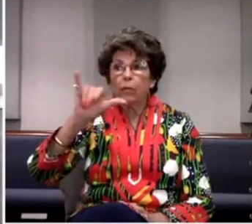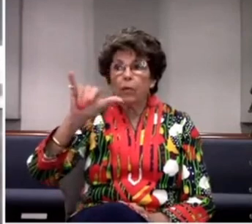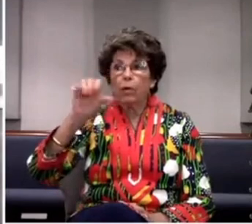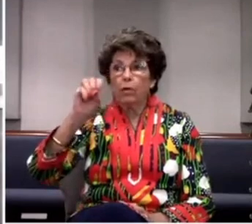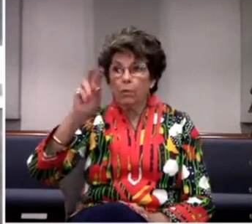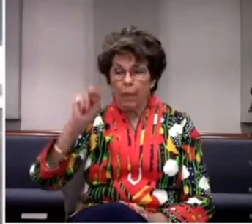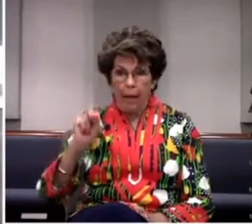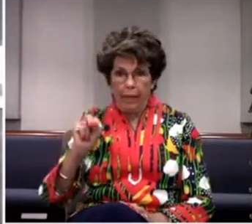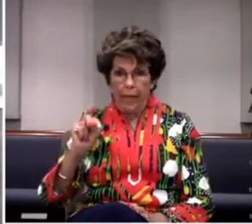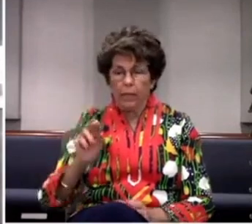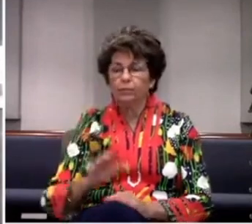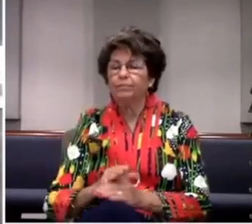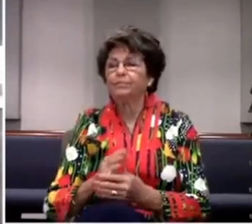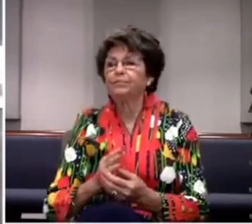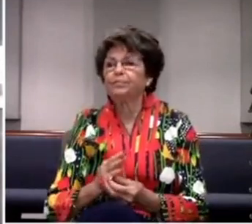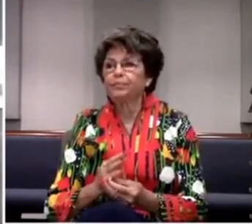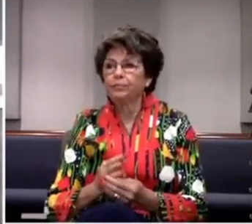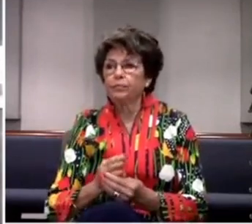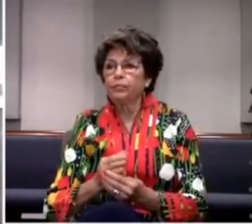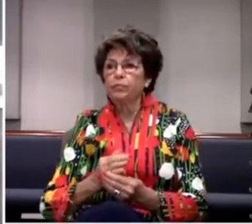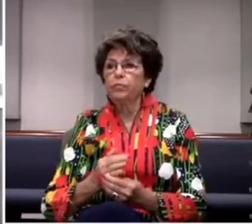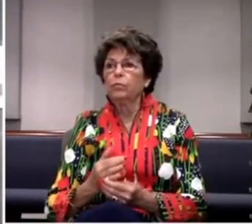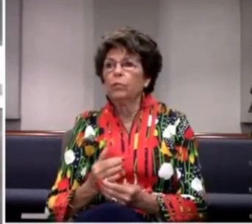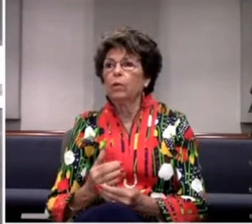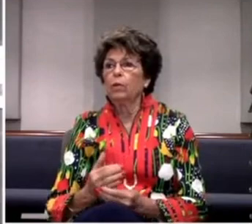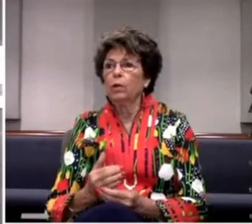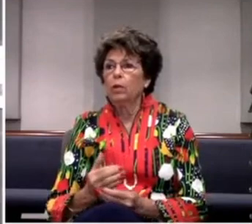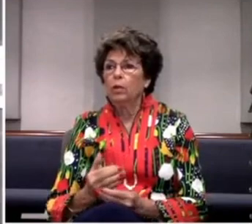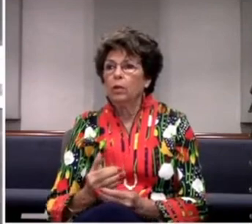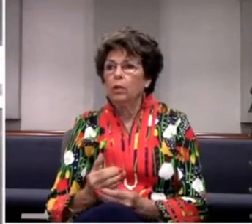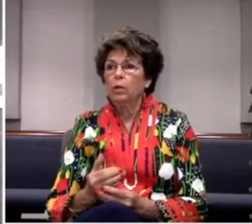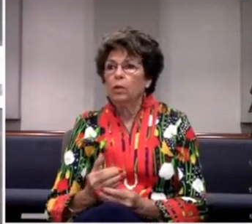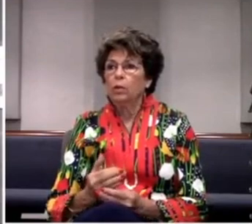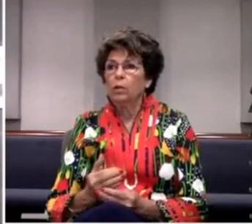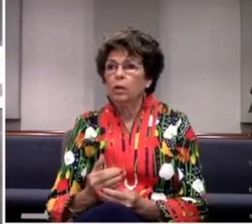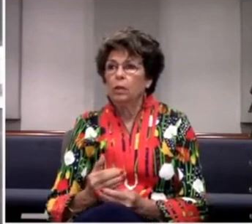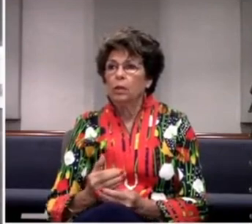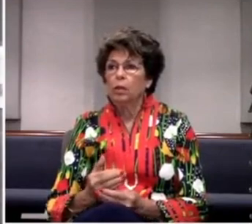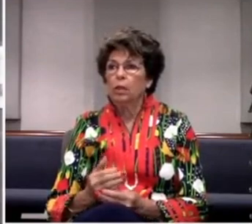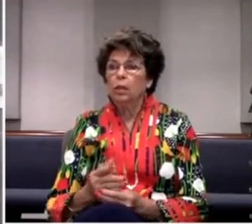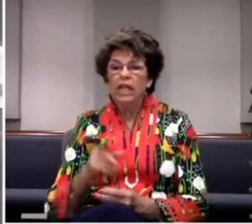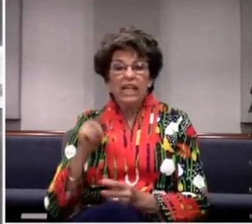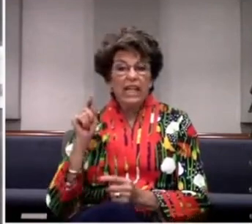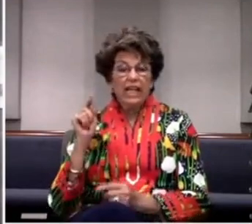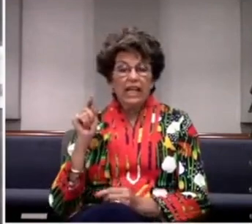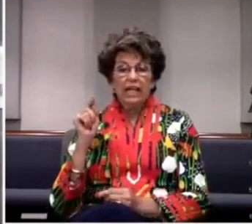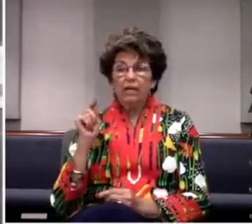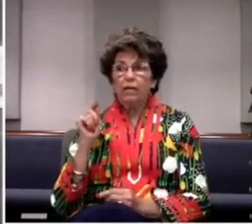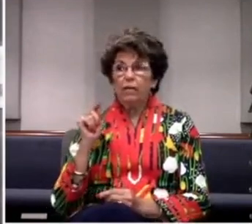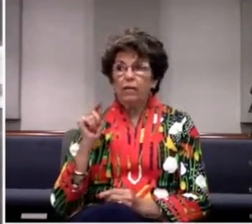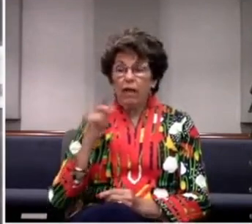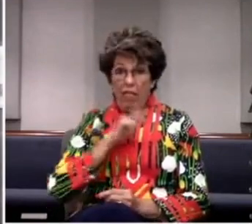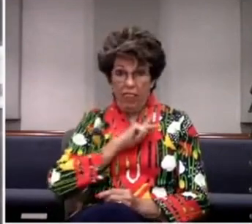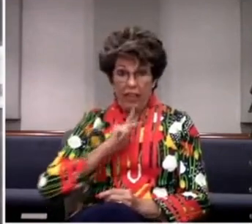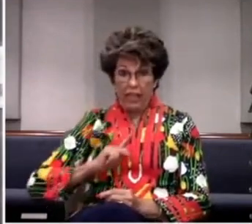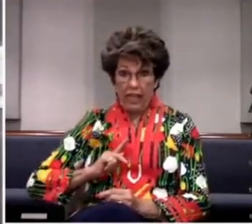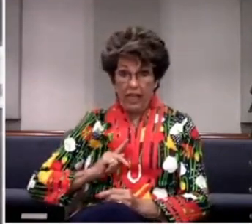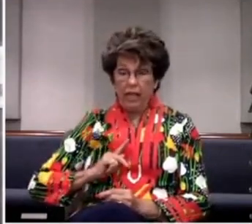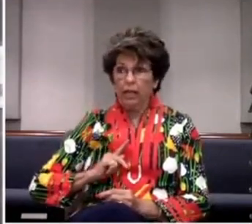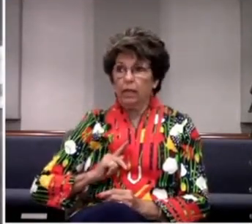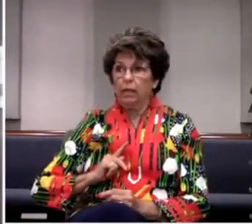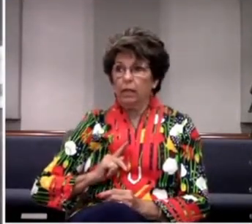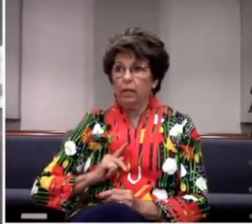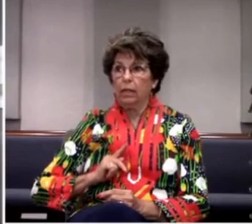of Babylon, to the person that has indwelt him. He's speaking prophetically about a